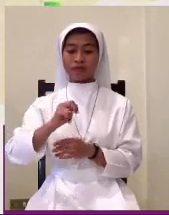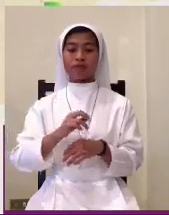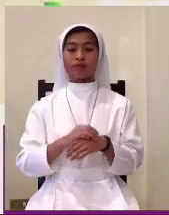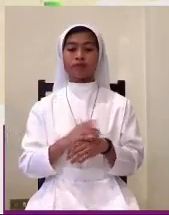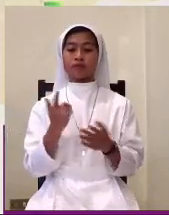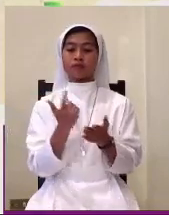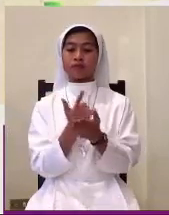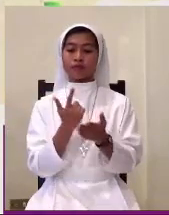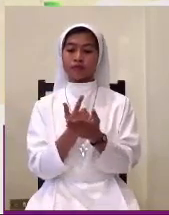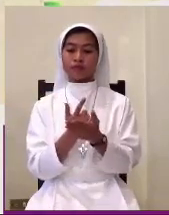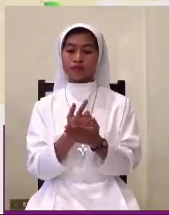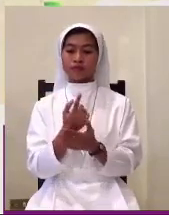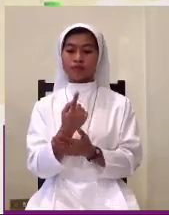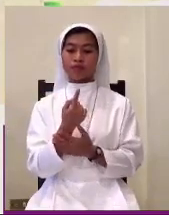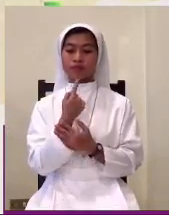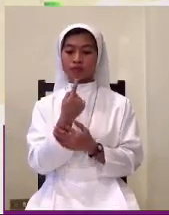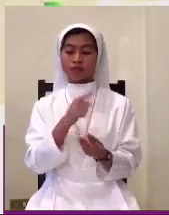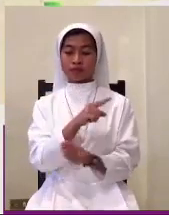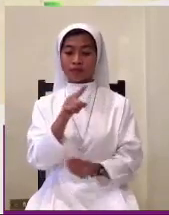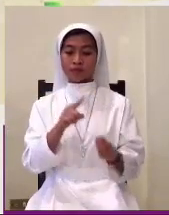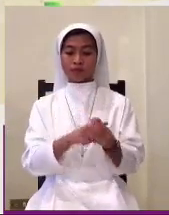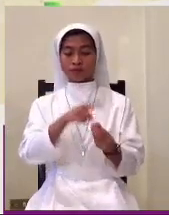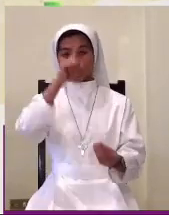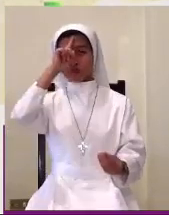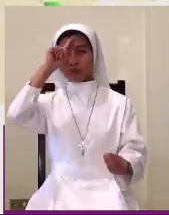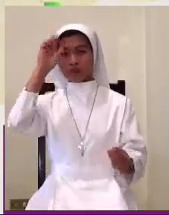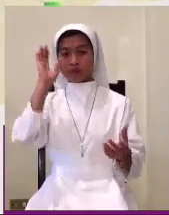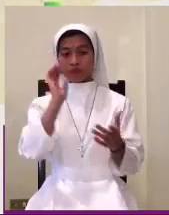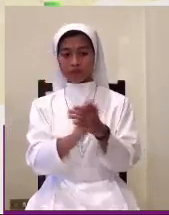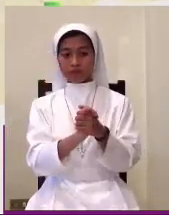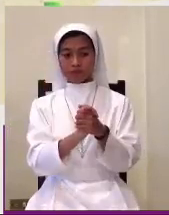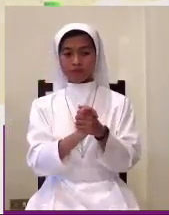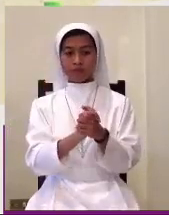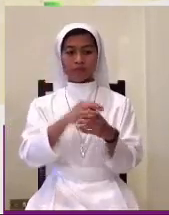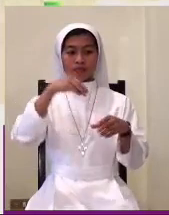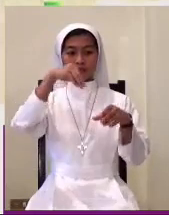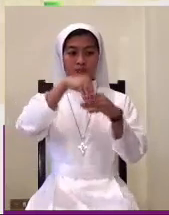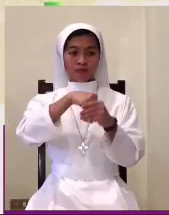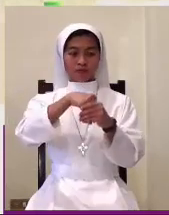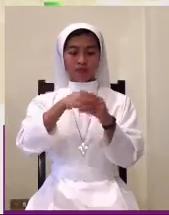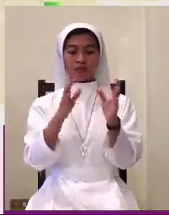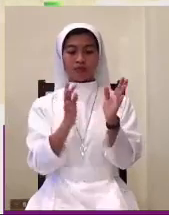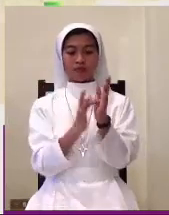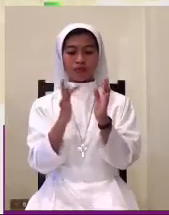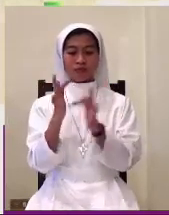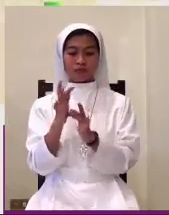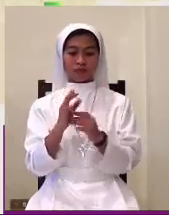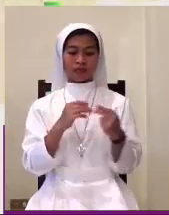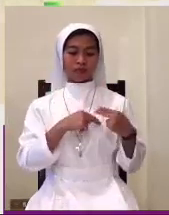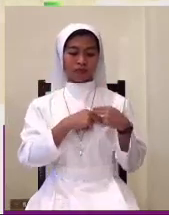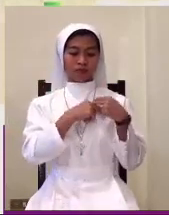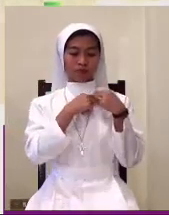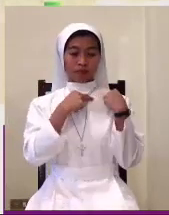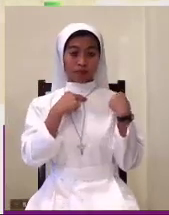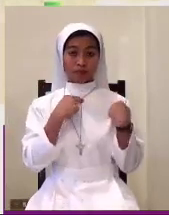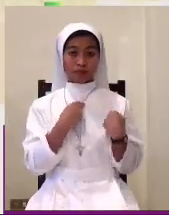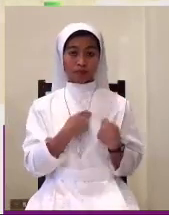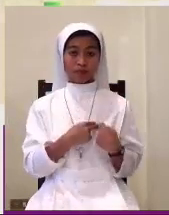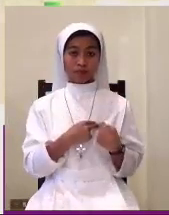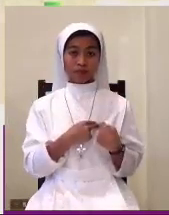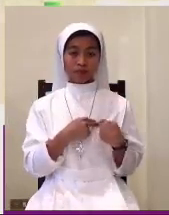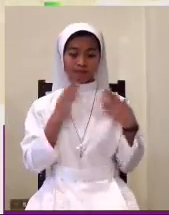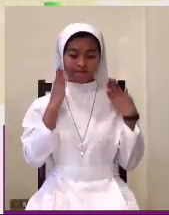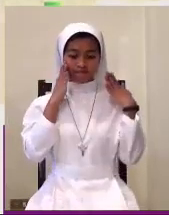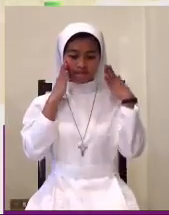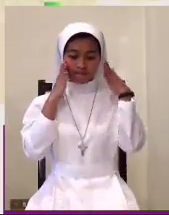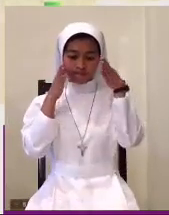believe, accept, welcome Jesus in your heart. Let him be the center